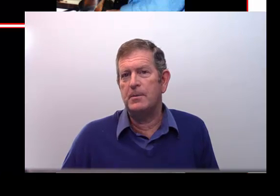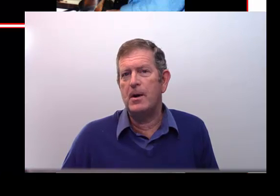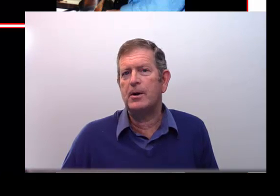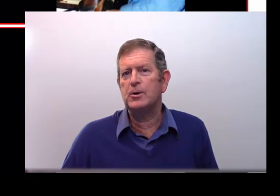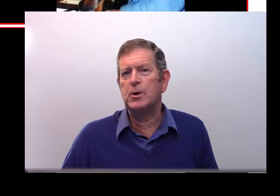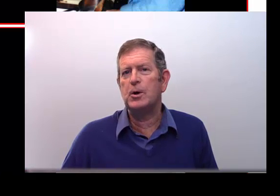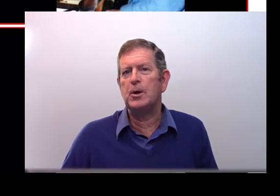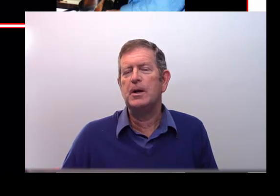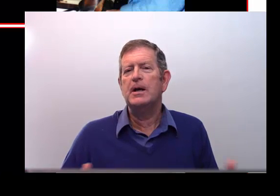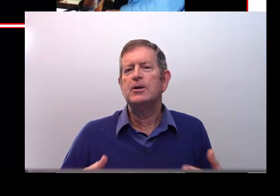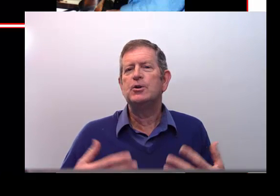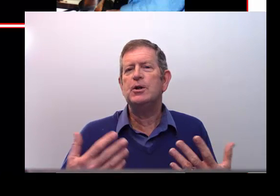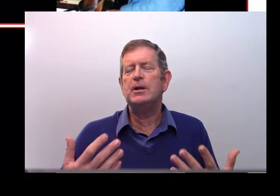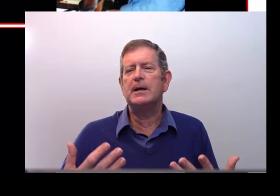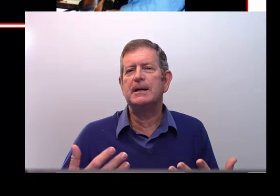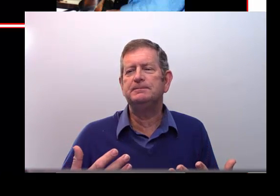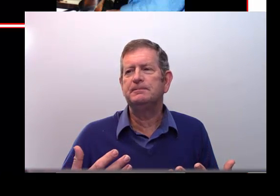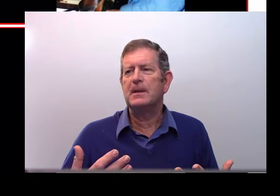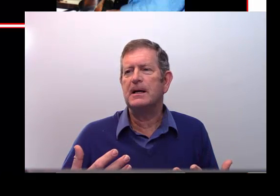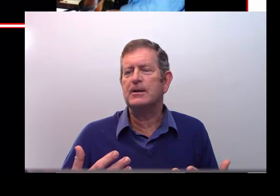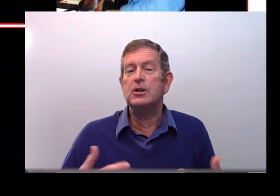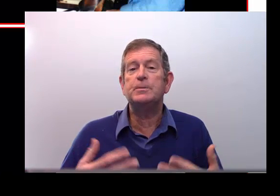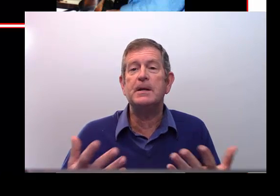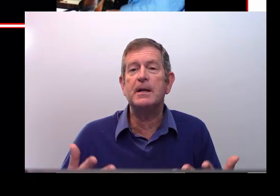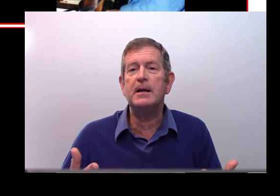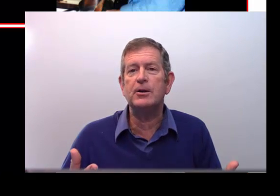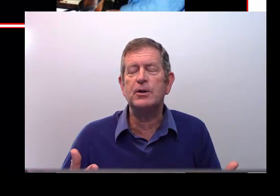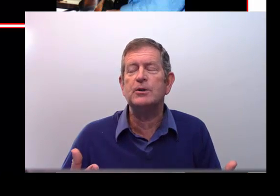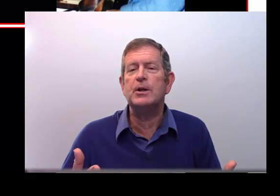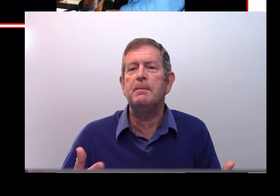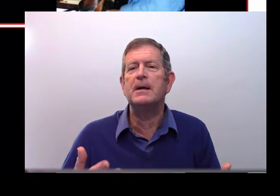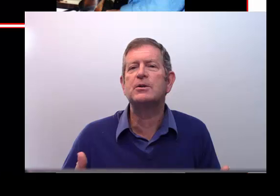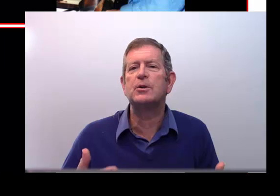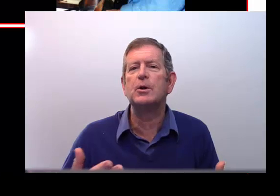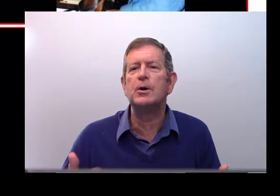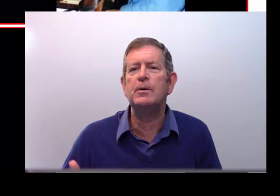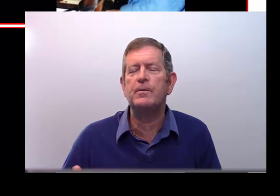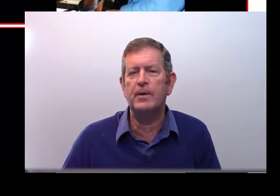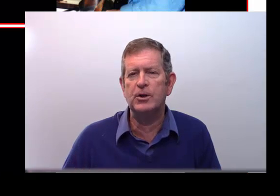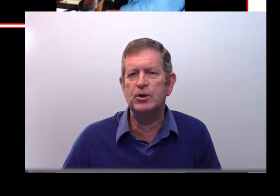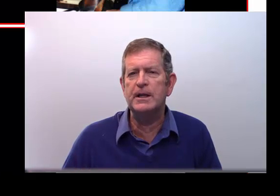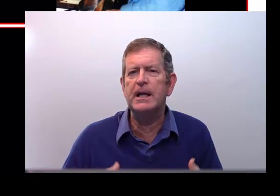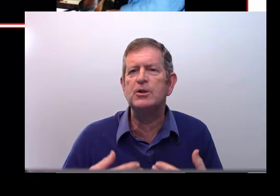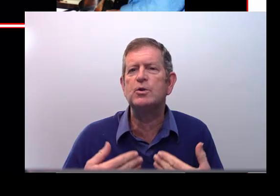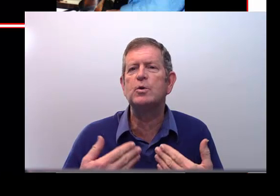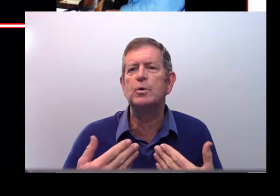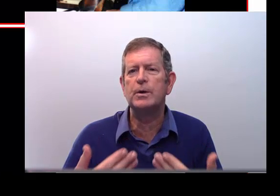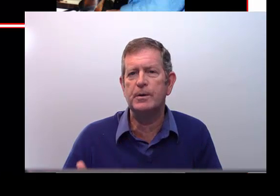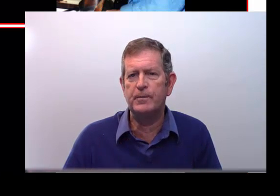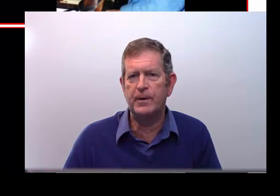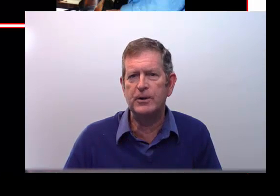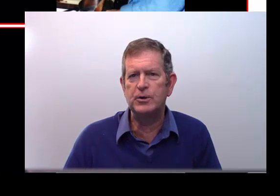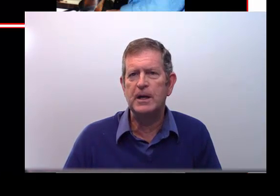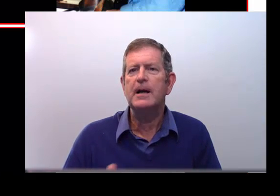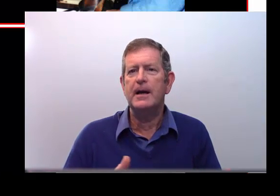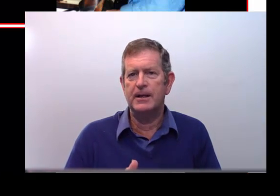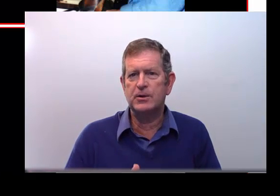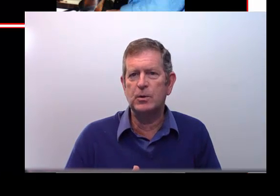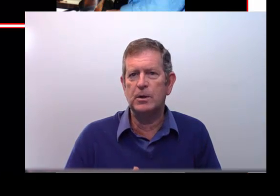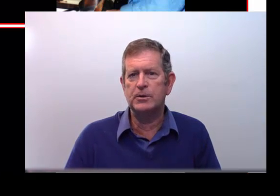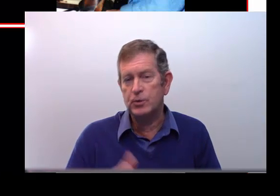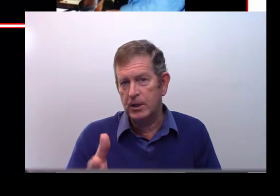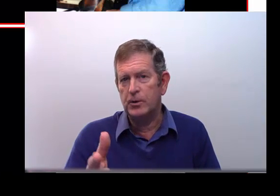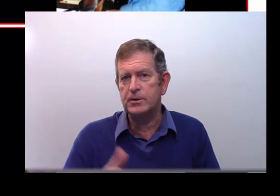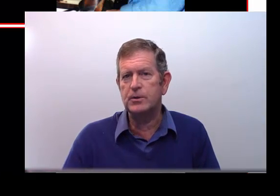because she's an American girl, she speaks English, and she must learn French. She needs to learn French